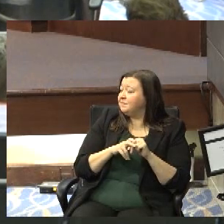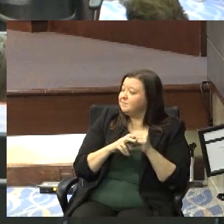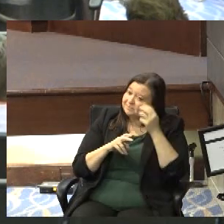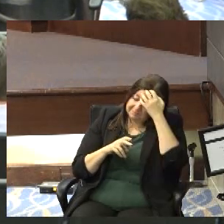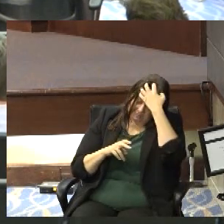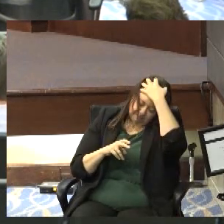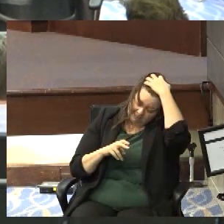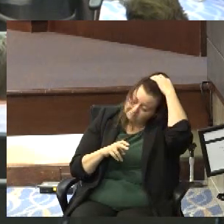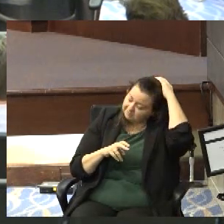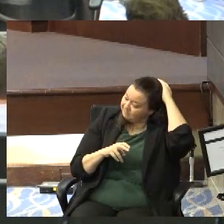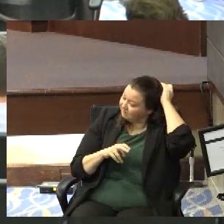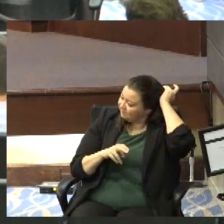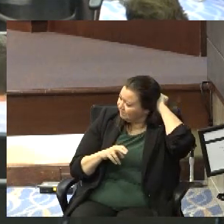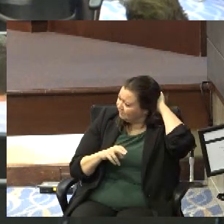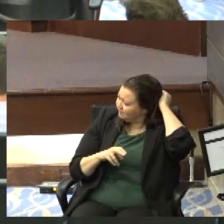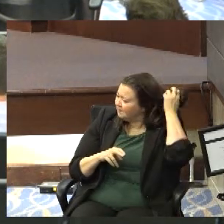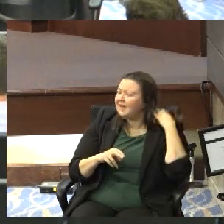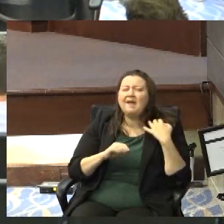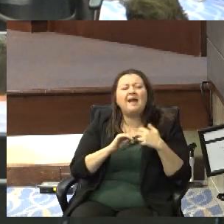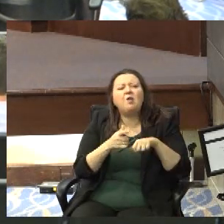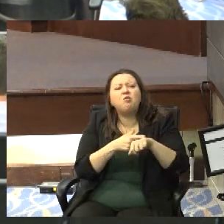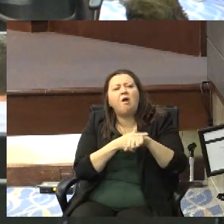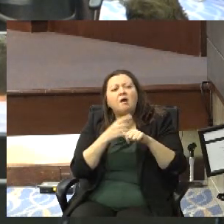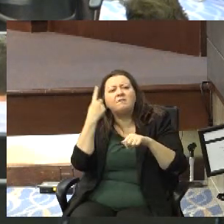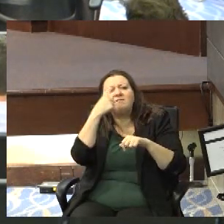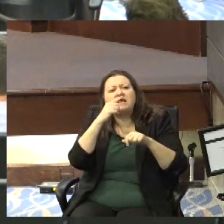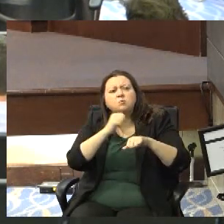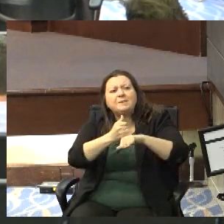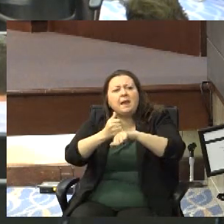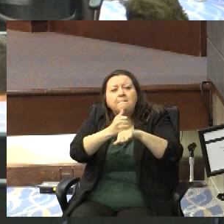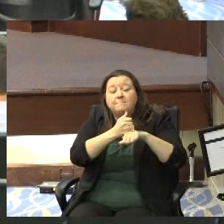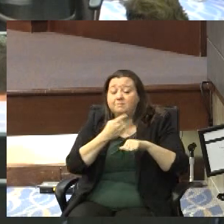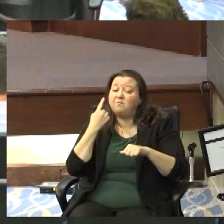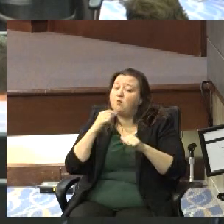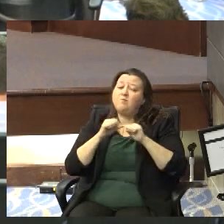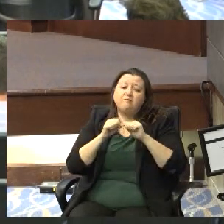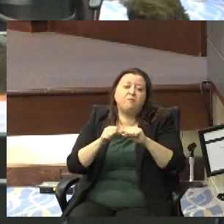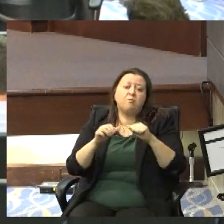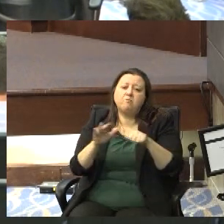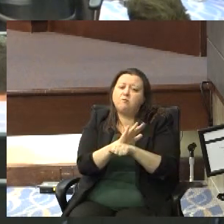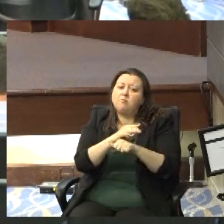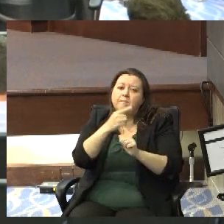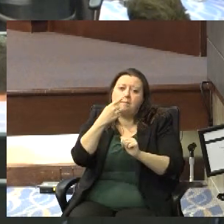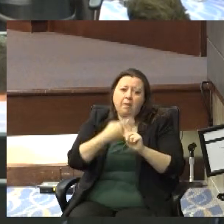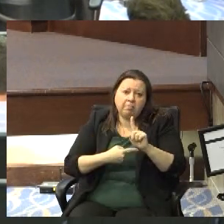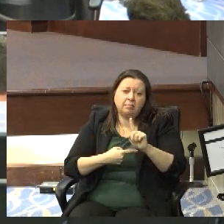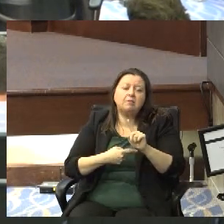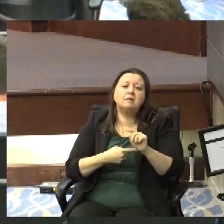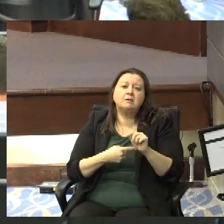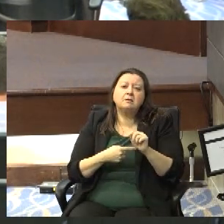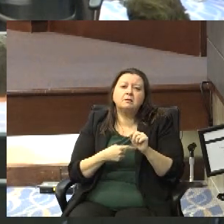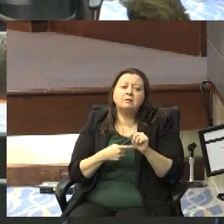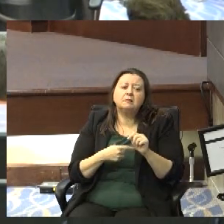going to be up? A month. They will be up for the rest of the month. They will likely,